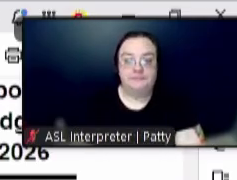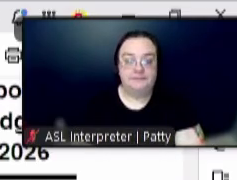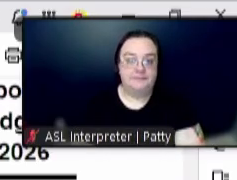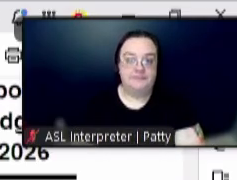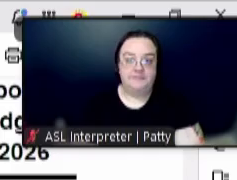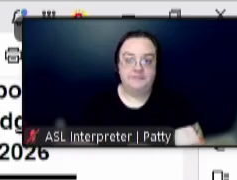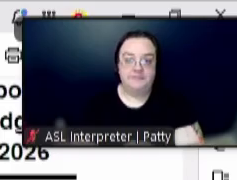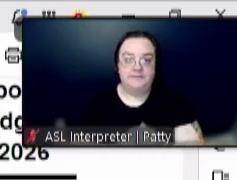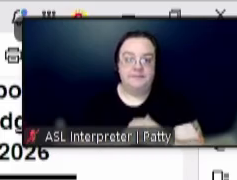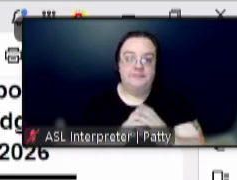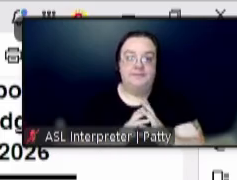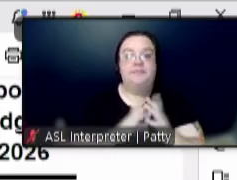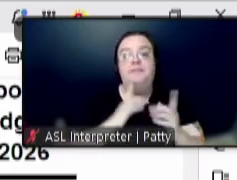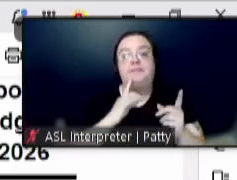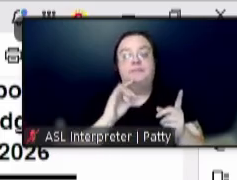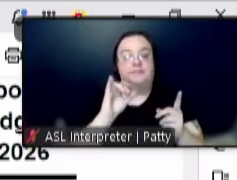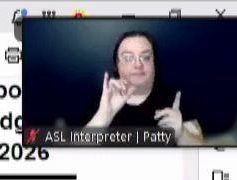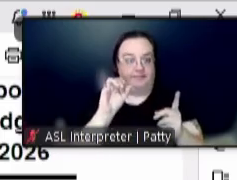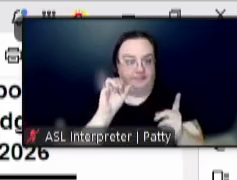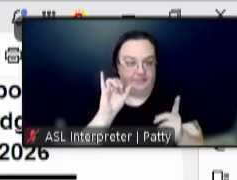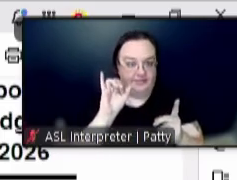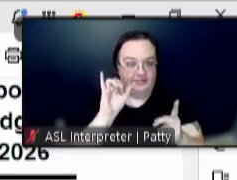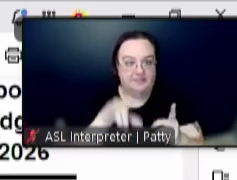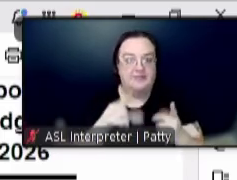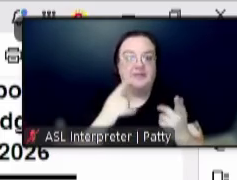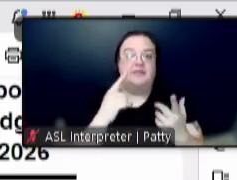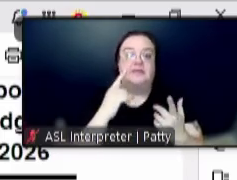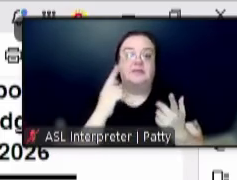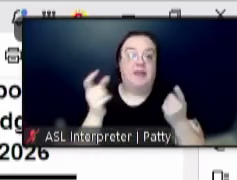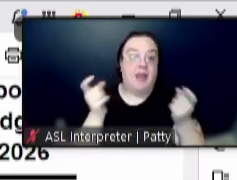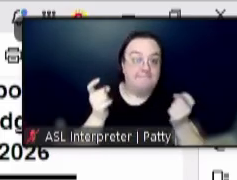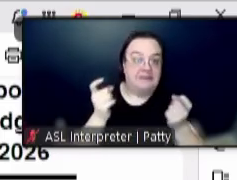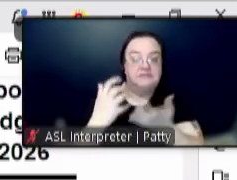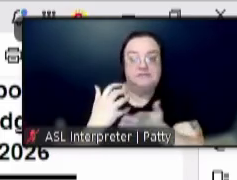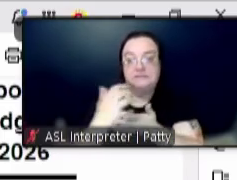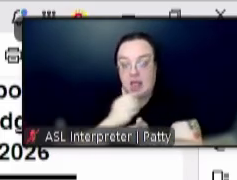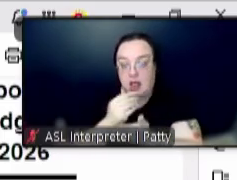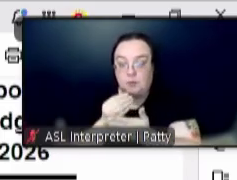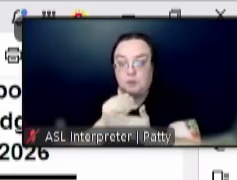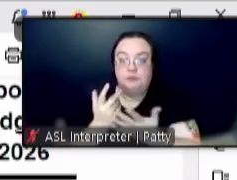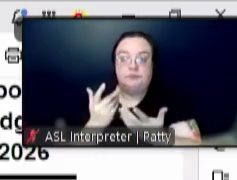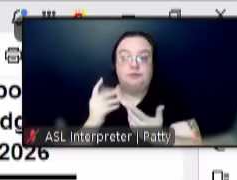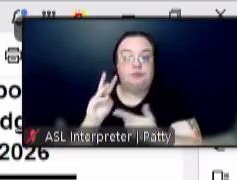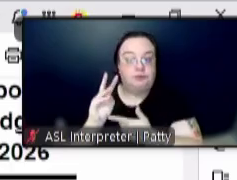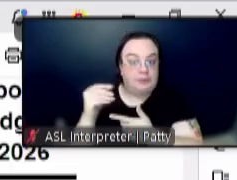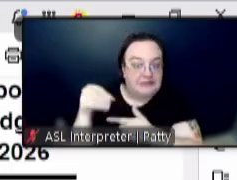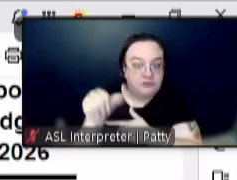So this is the admin salaries and wages. We have it at